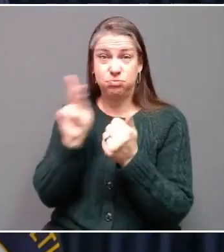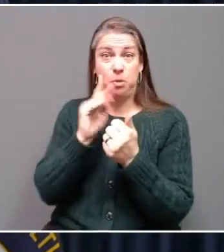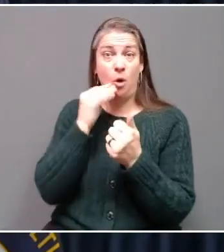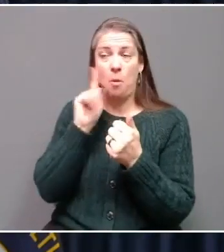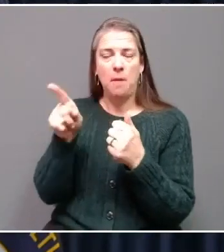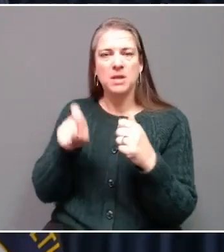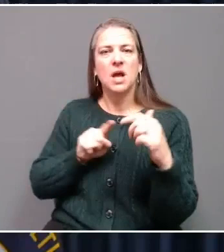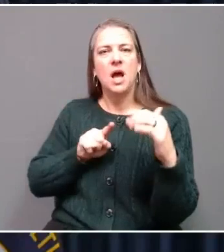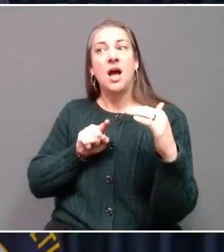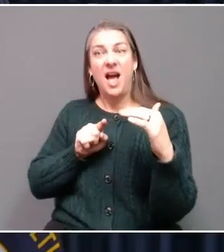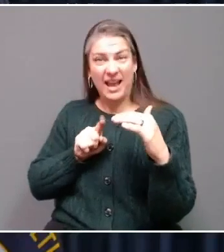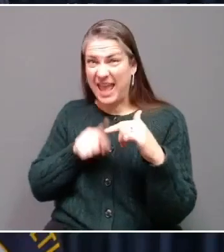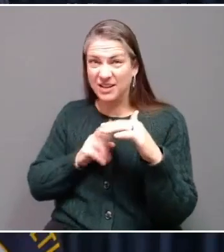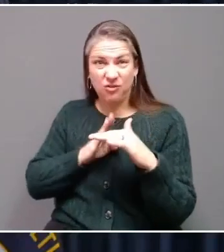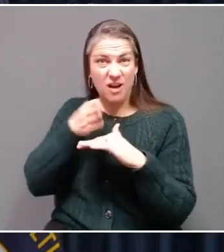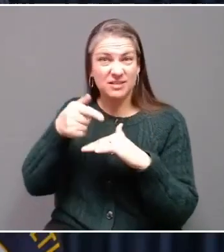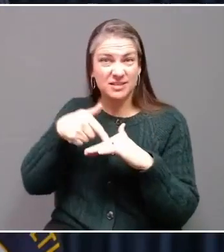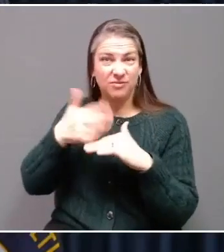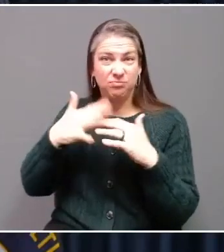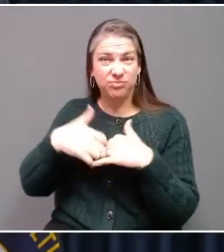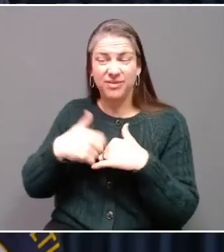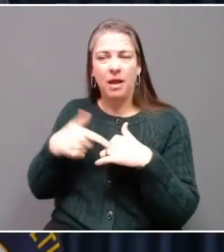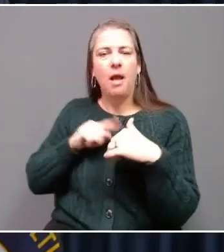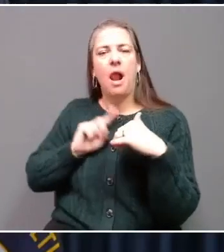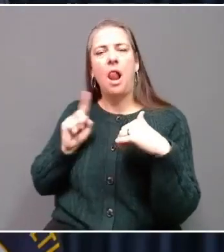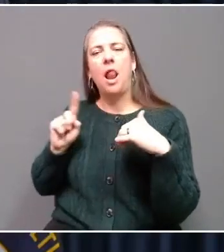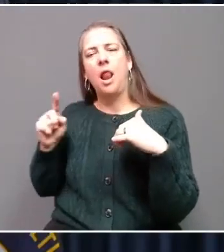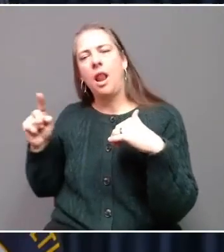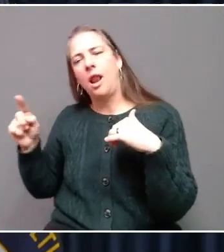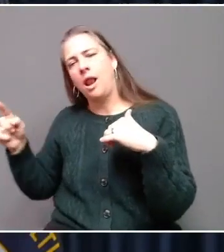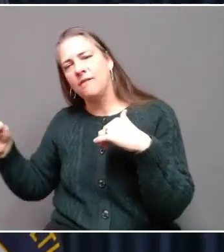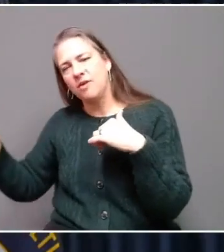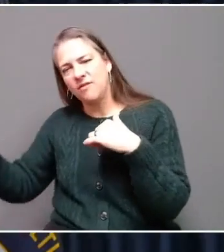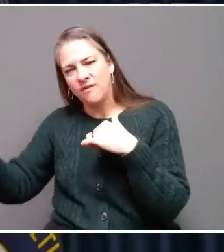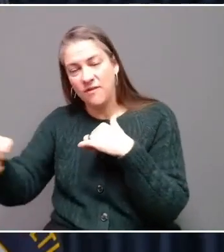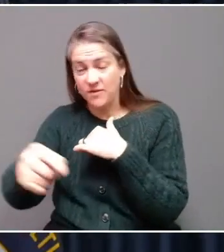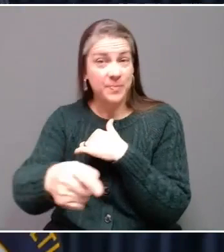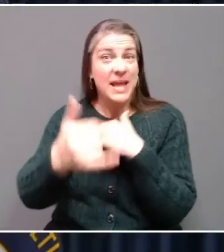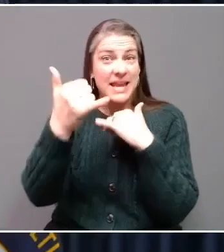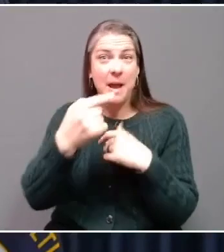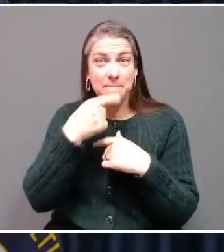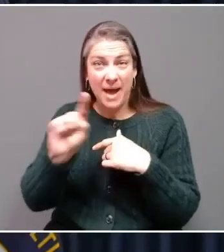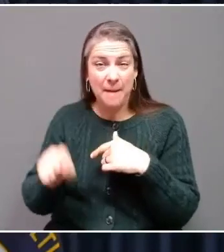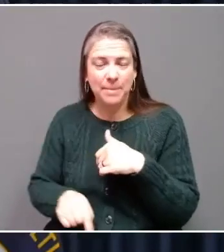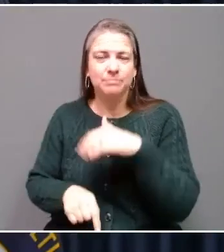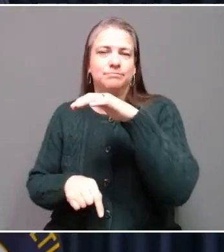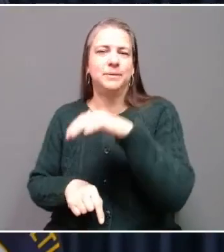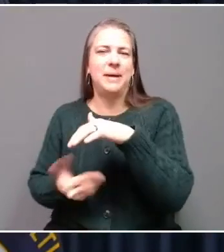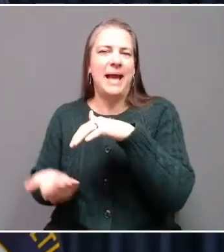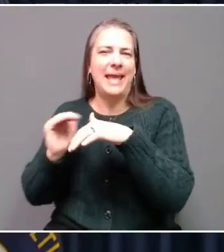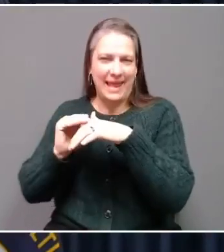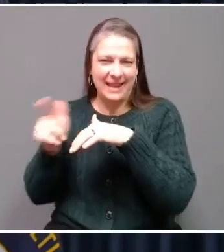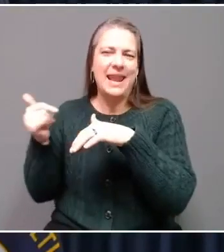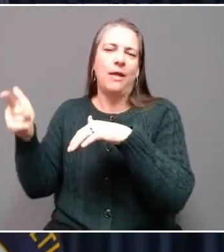spend more time with their relatives and families, and get places quicker. And these bridges we are building back, they give me hope. When we